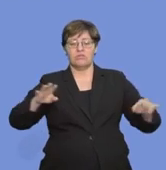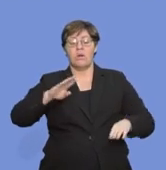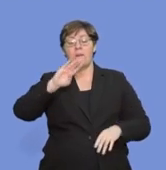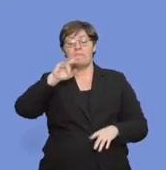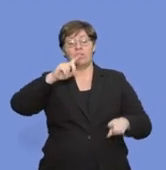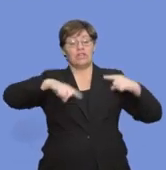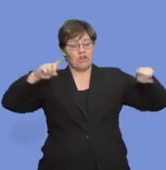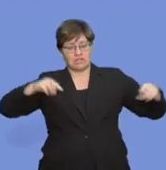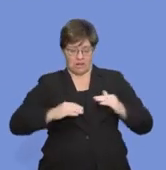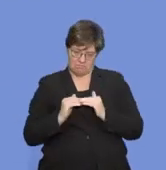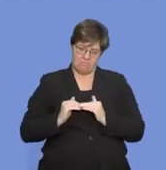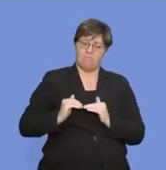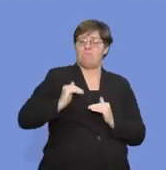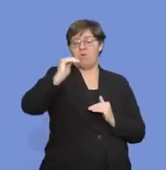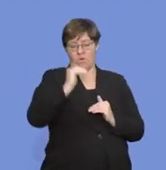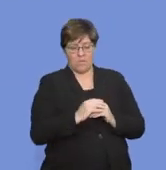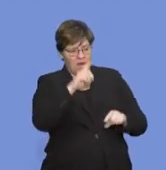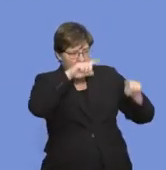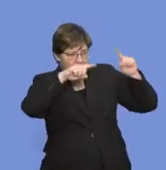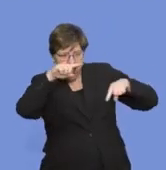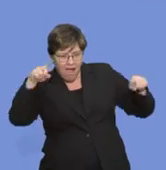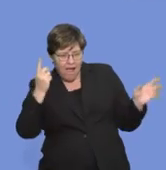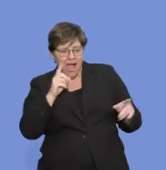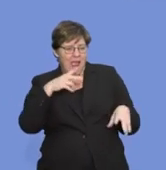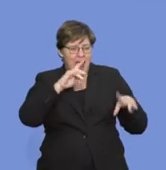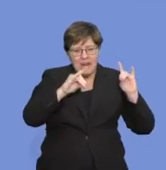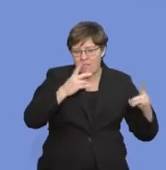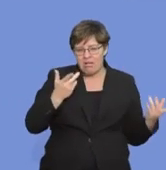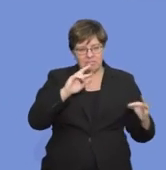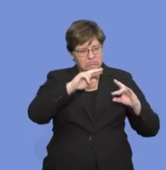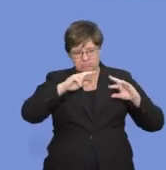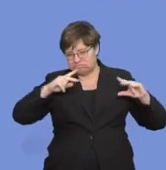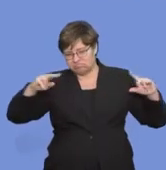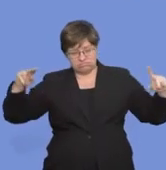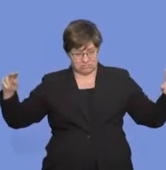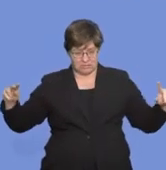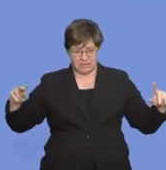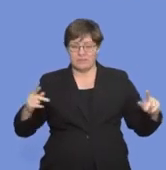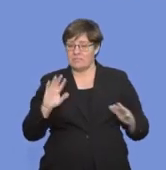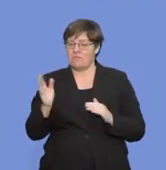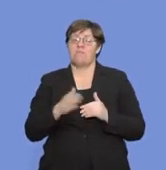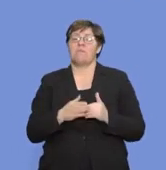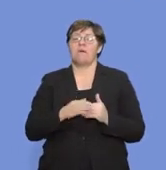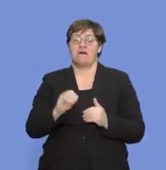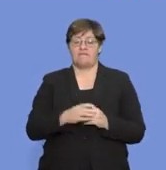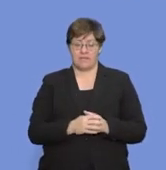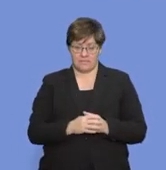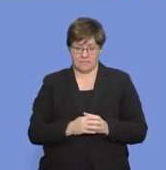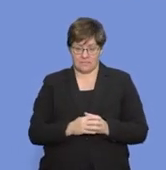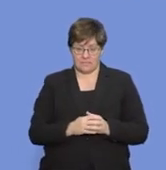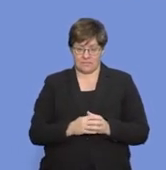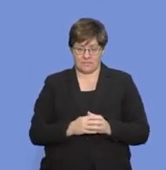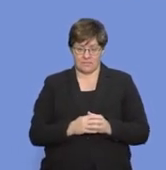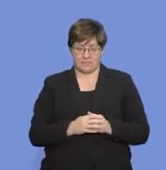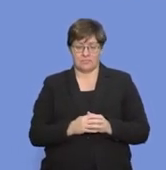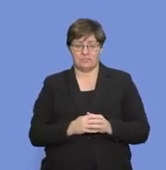increases biodiversity. So we find that there's so many more, with many speciation events, we find that there would be an